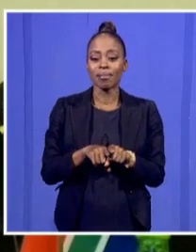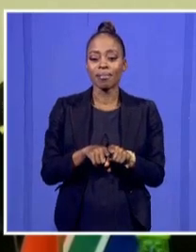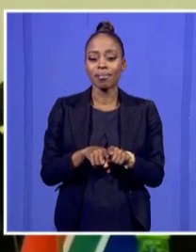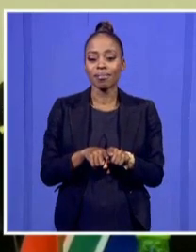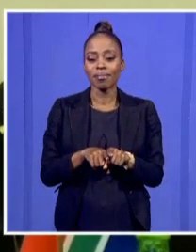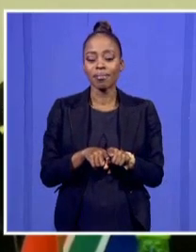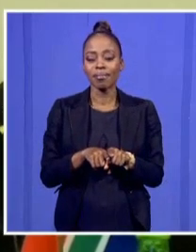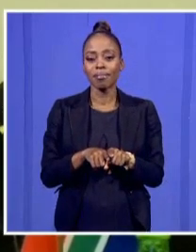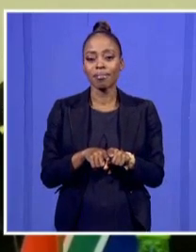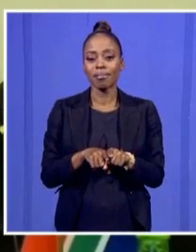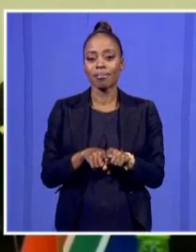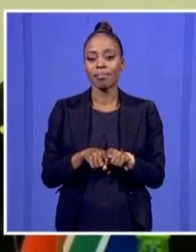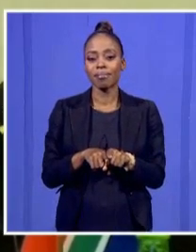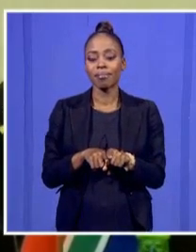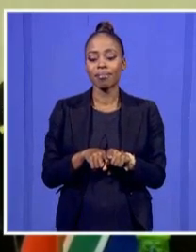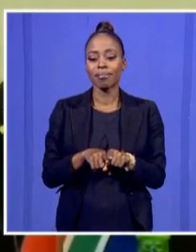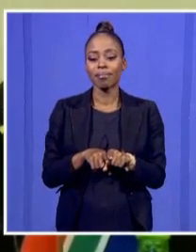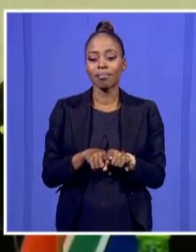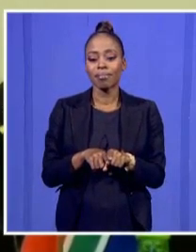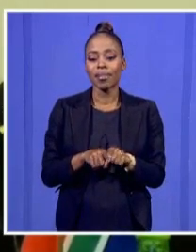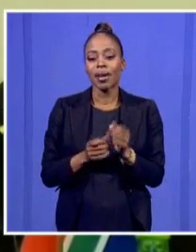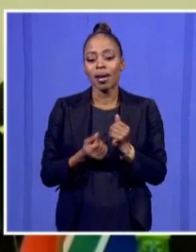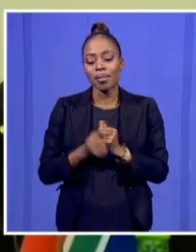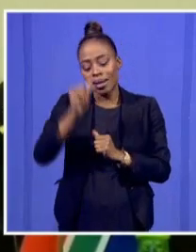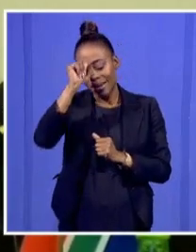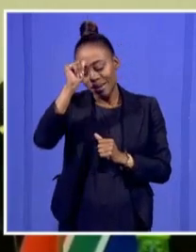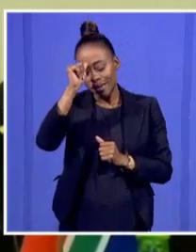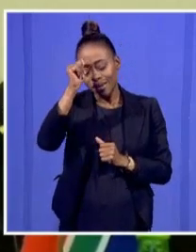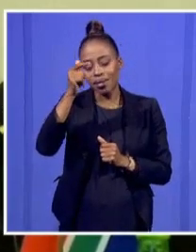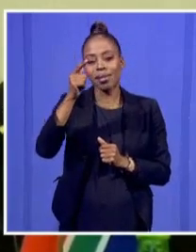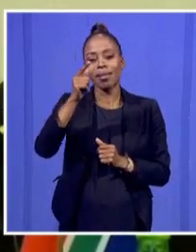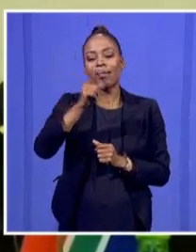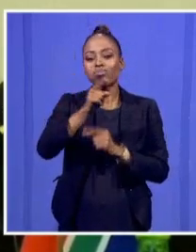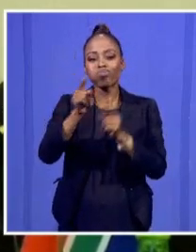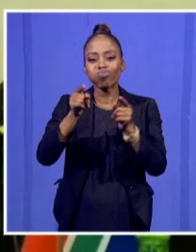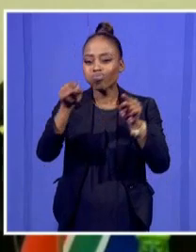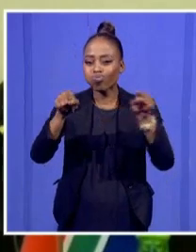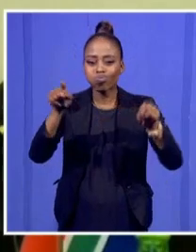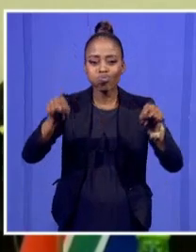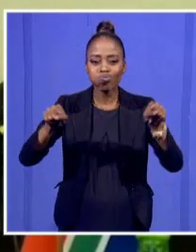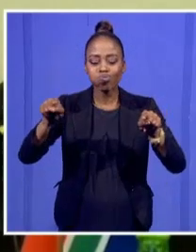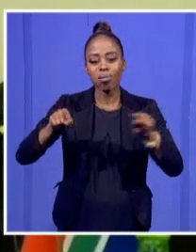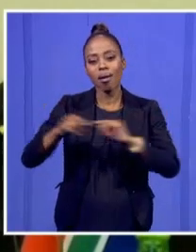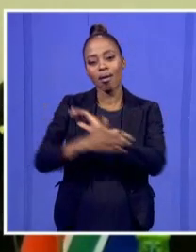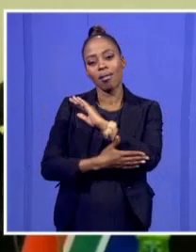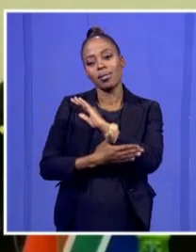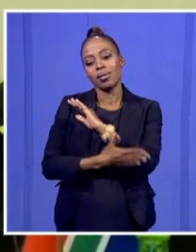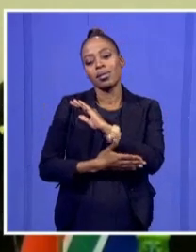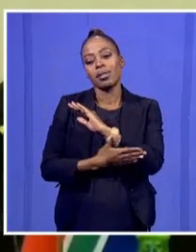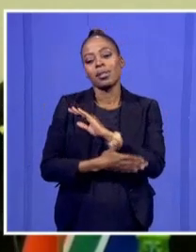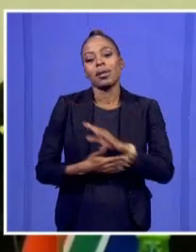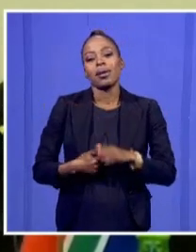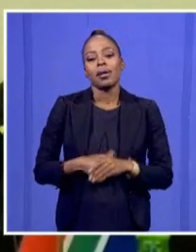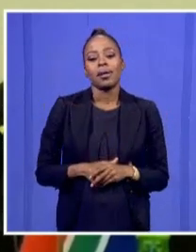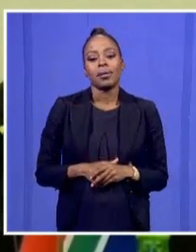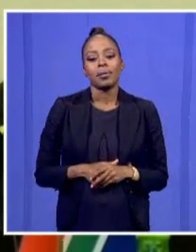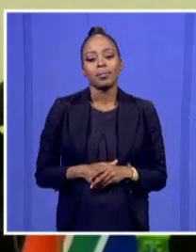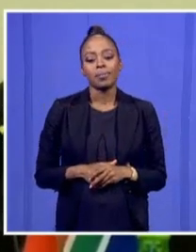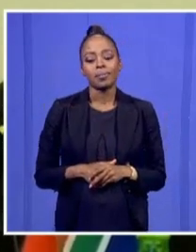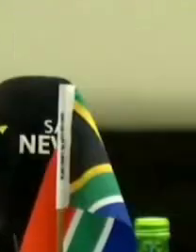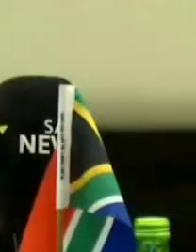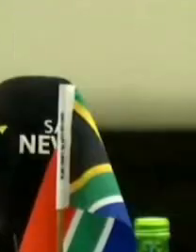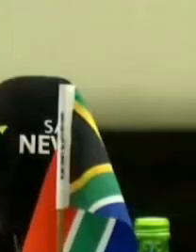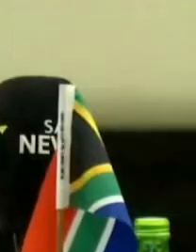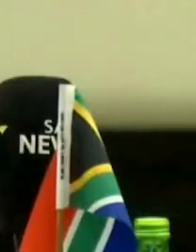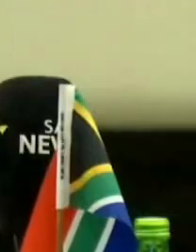in and in Asia and elsewhere around. In addition to the